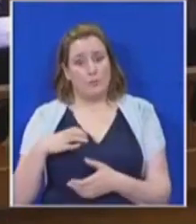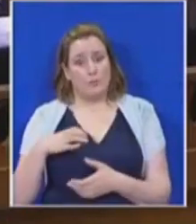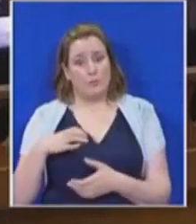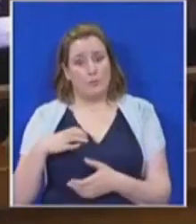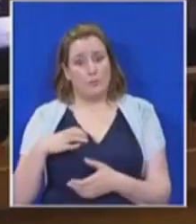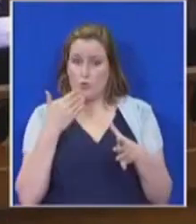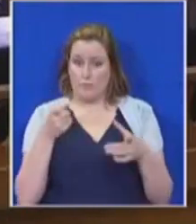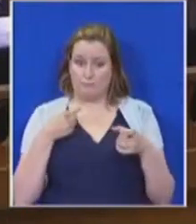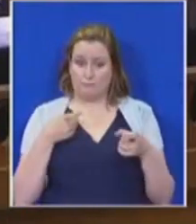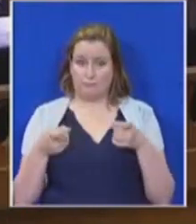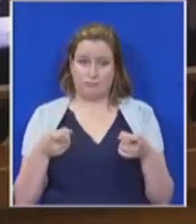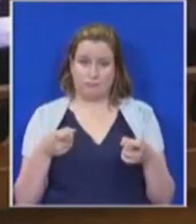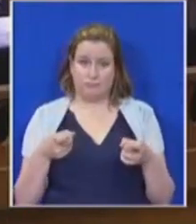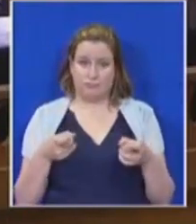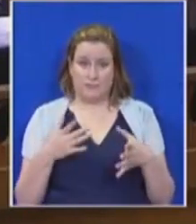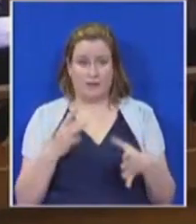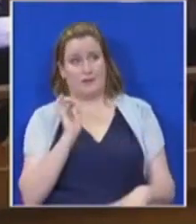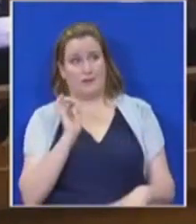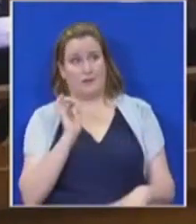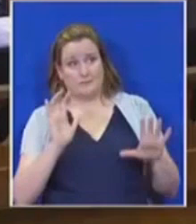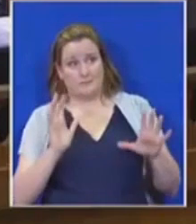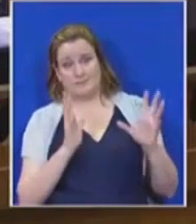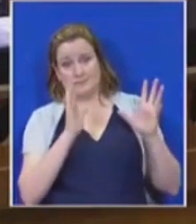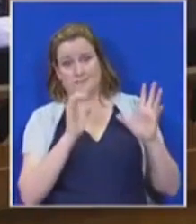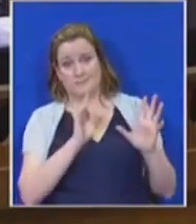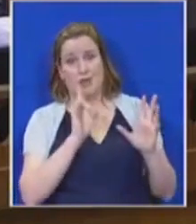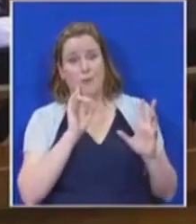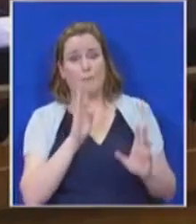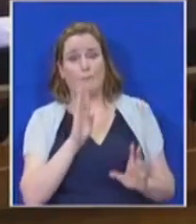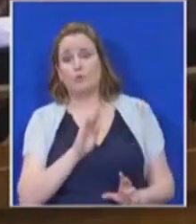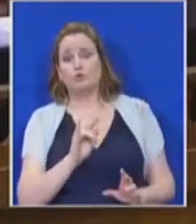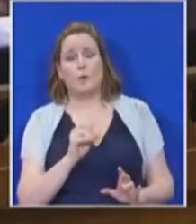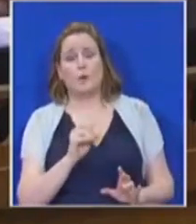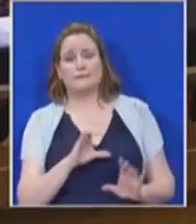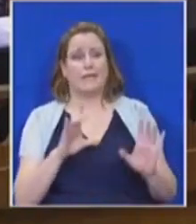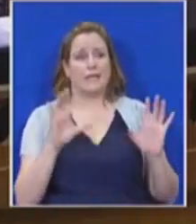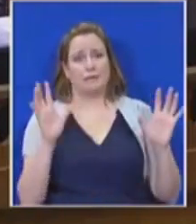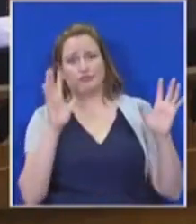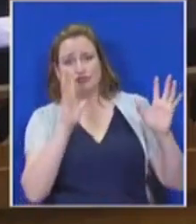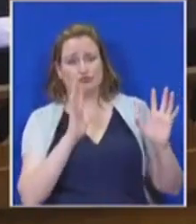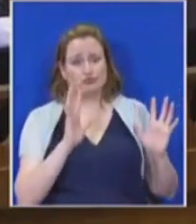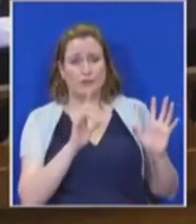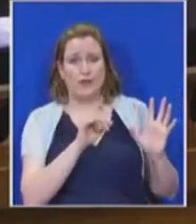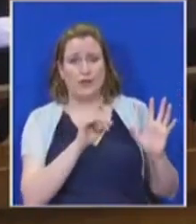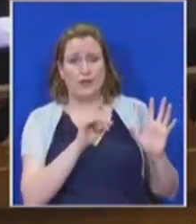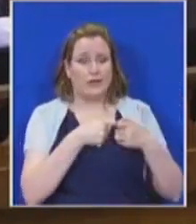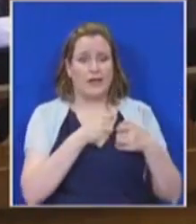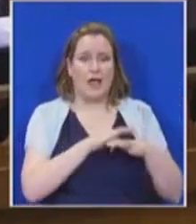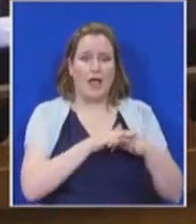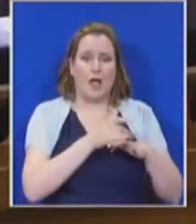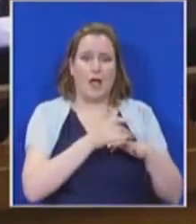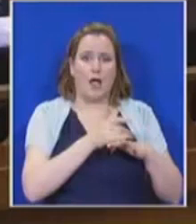affairs of the bourgeoisie, both petty and genuine bourgeoisie. They fight amongst themselves in terms of how they must